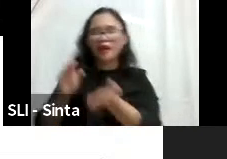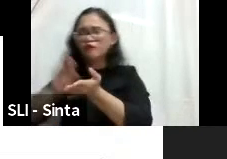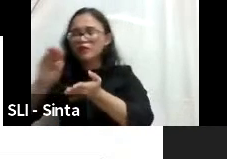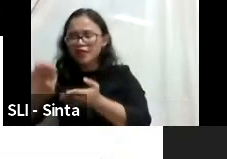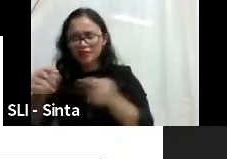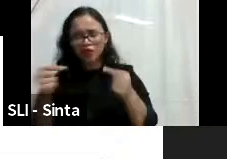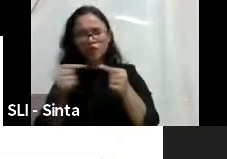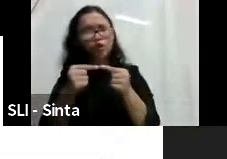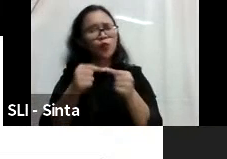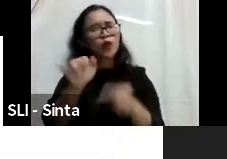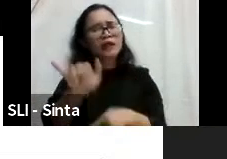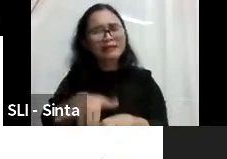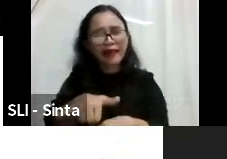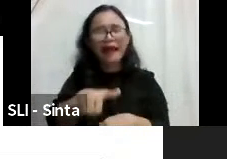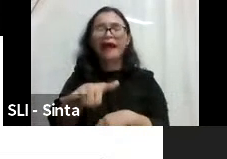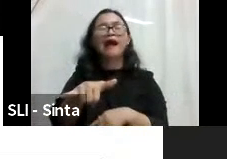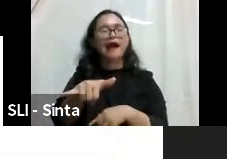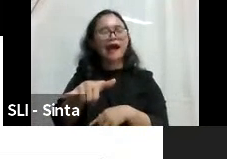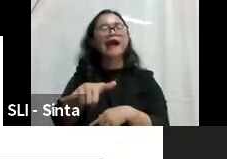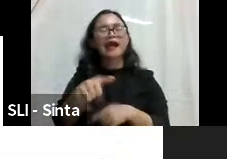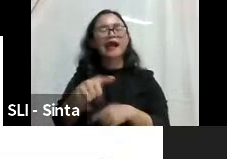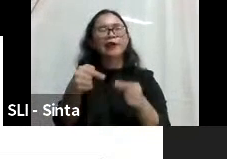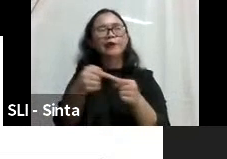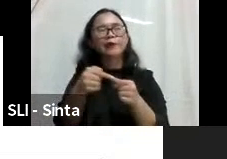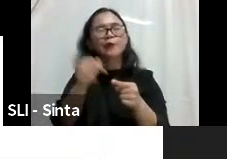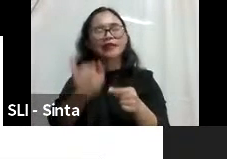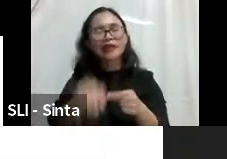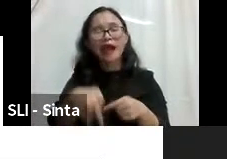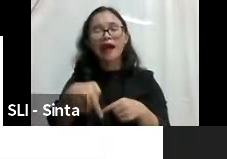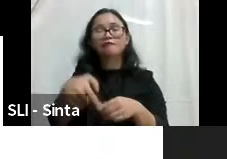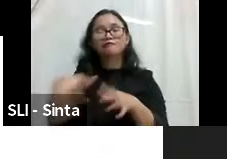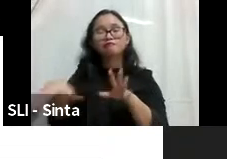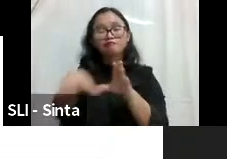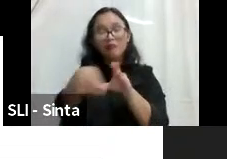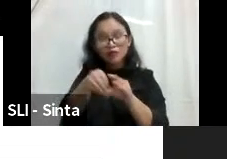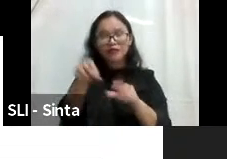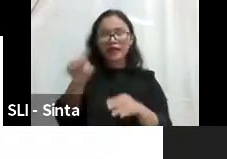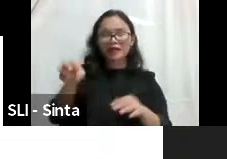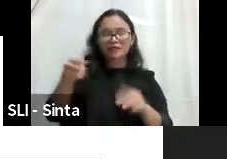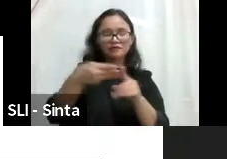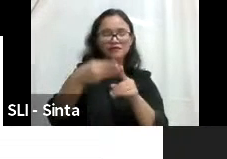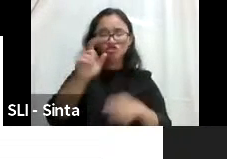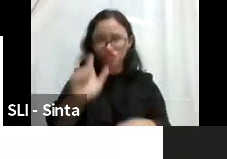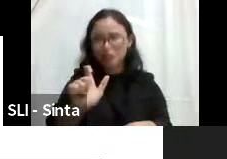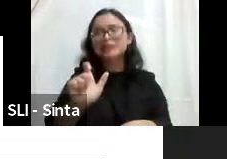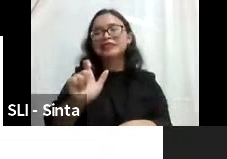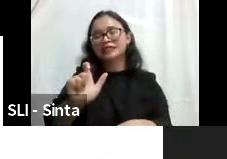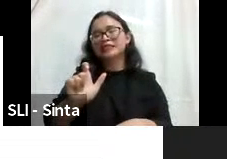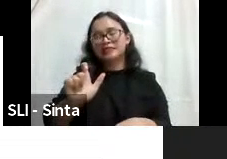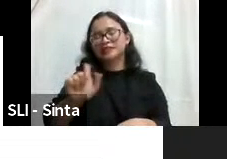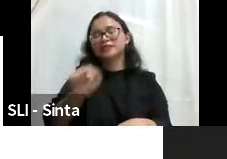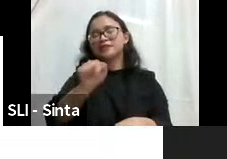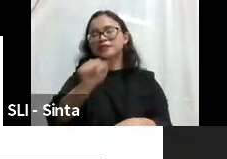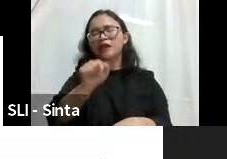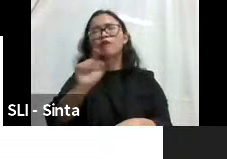historically speaking the responsible business Conduct debate started in an investment